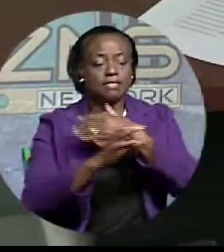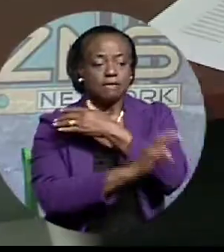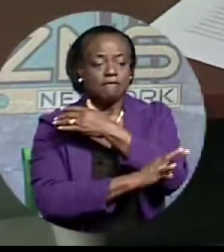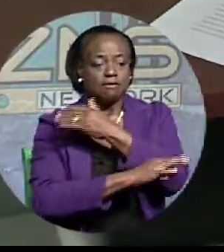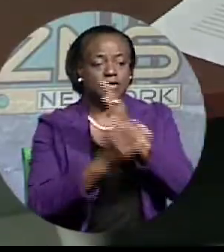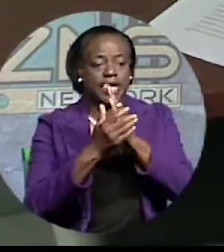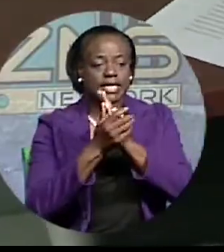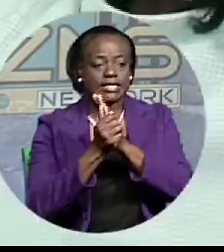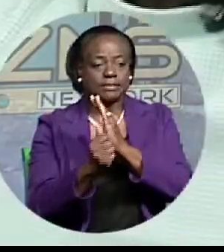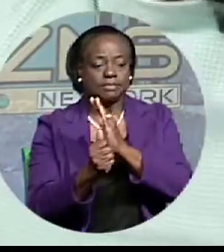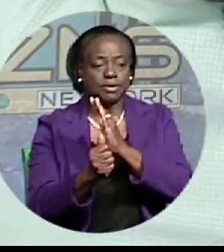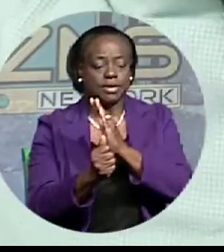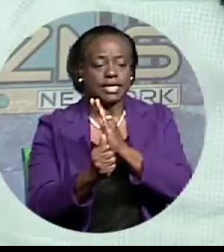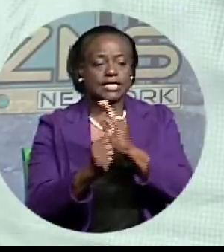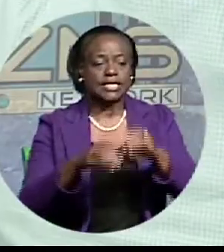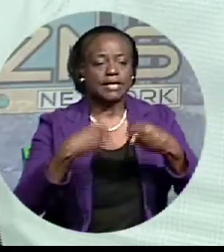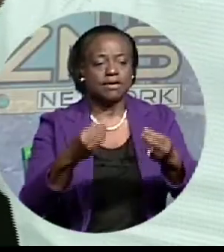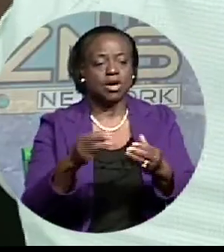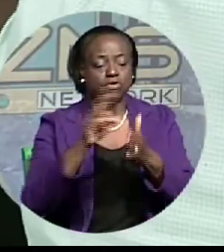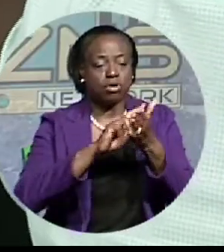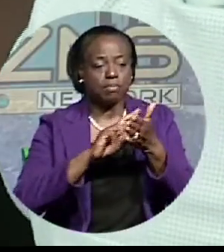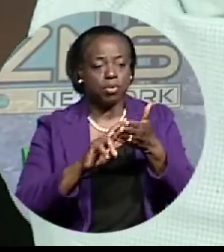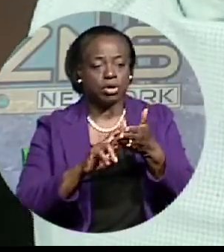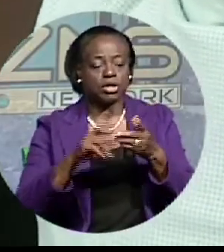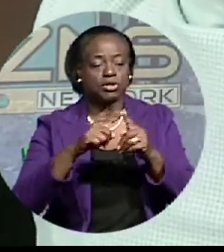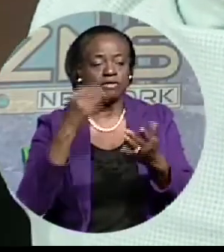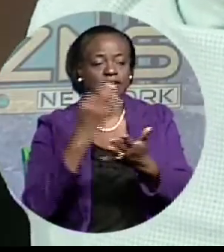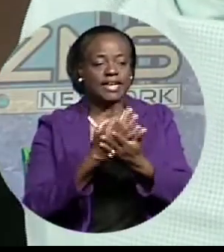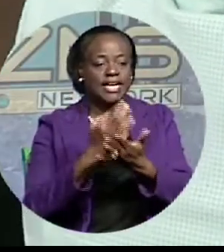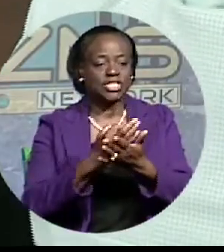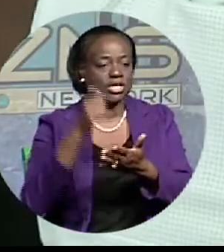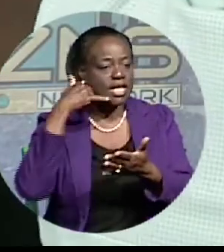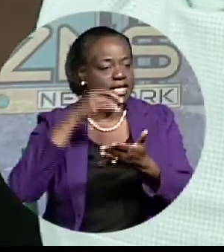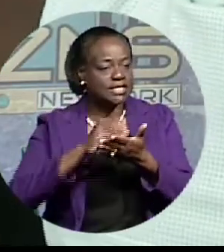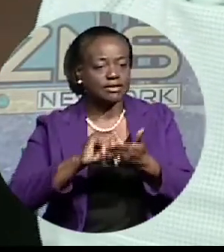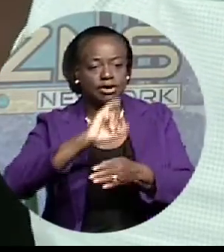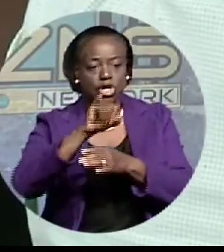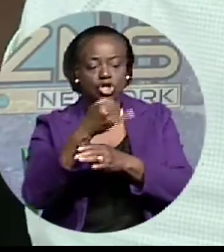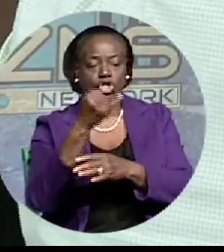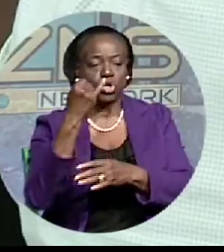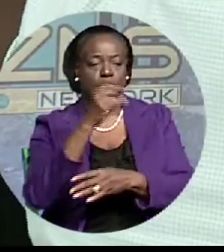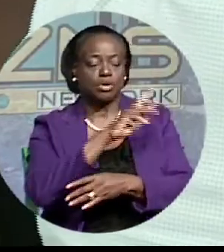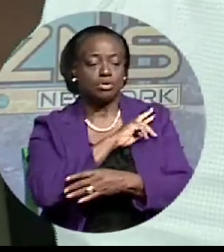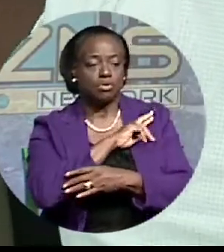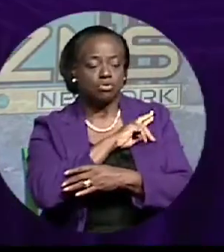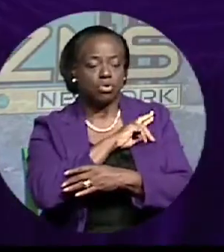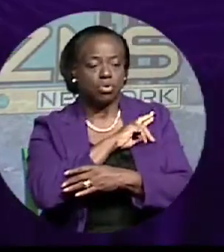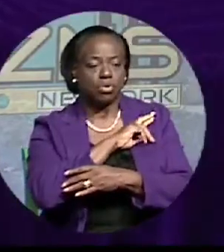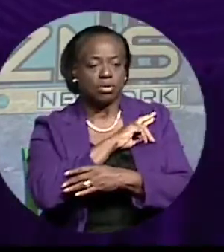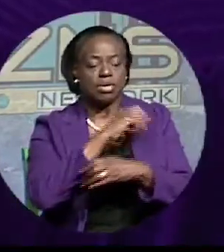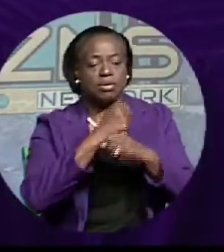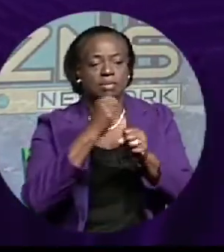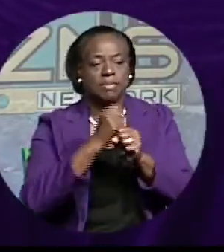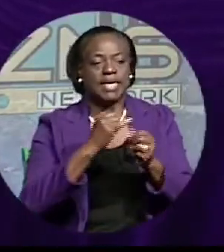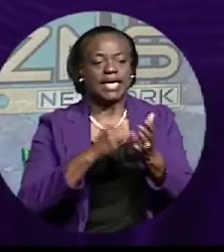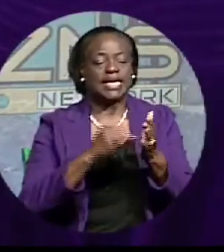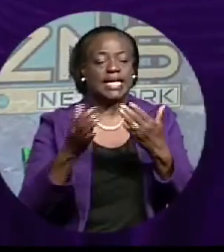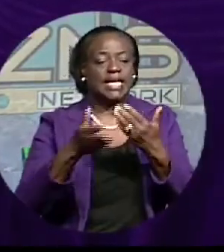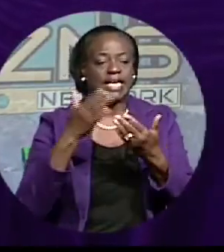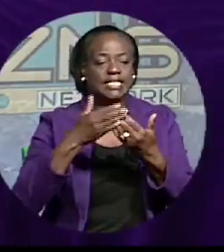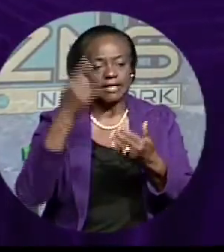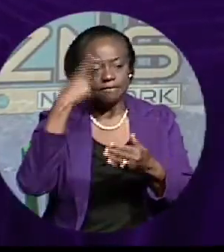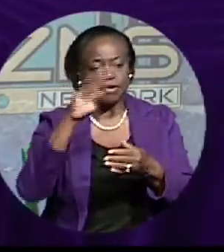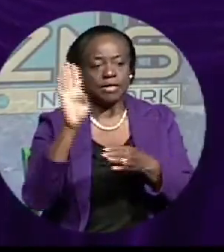a report to be submitted to Financial Secretary John Roll with suggestions he believes will make it even easier for businesses